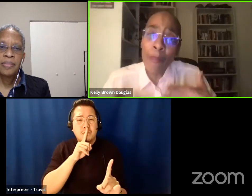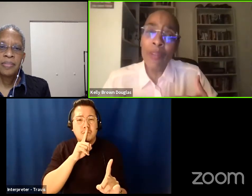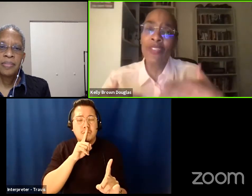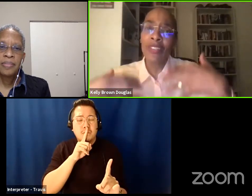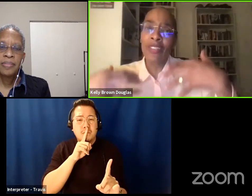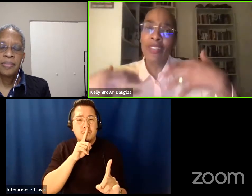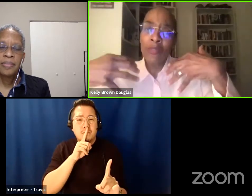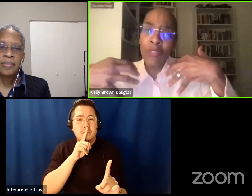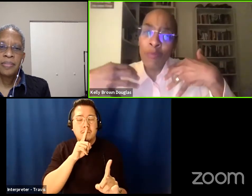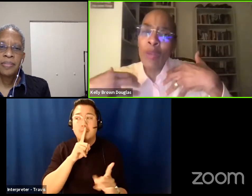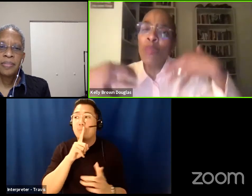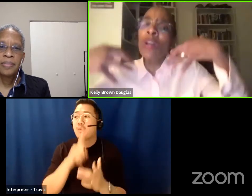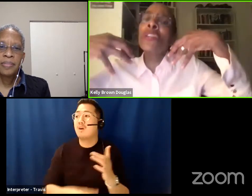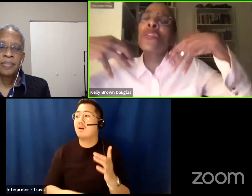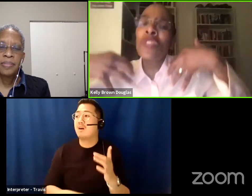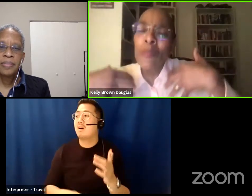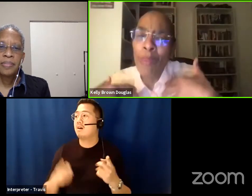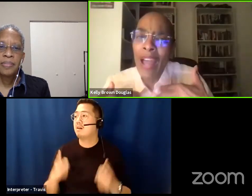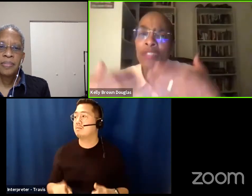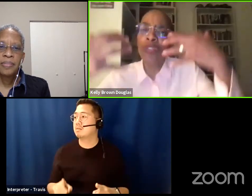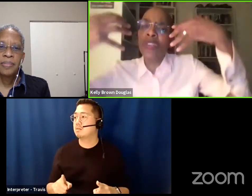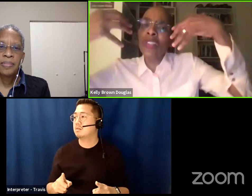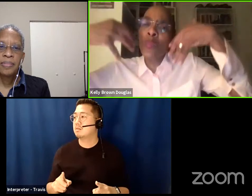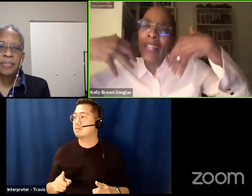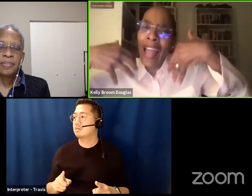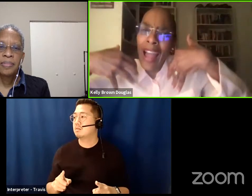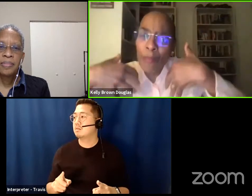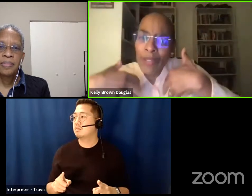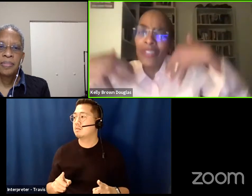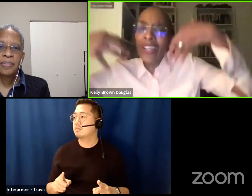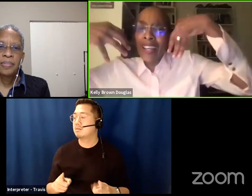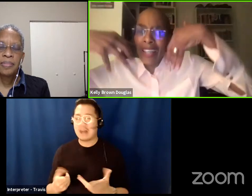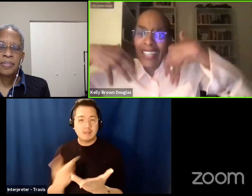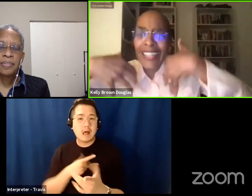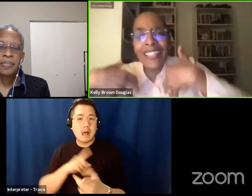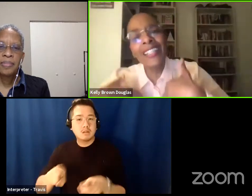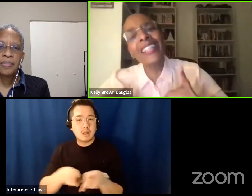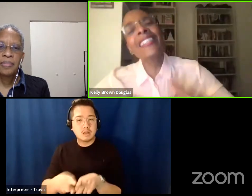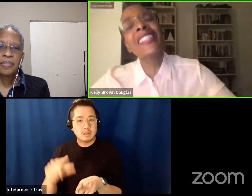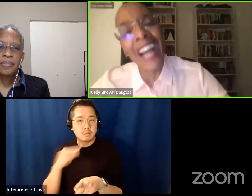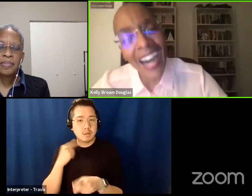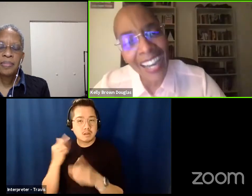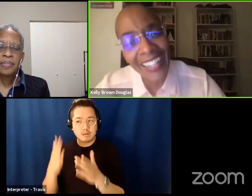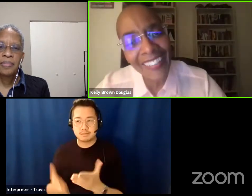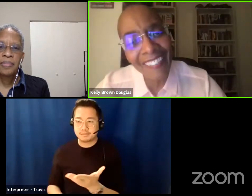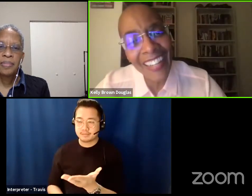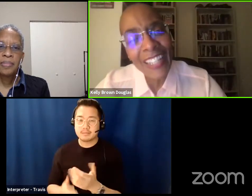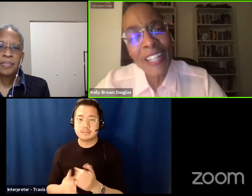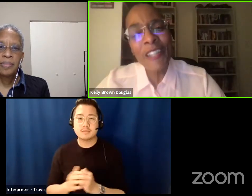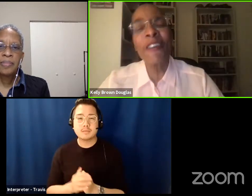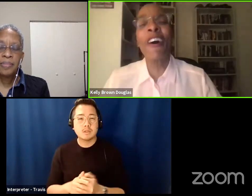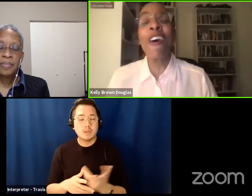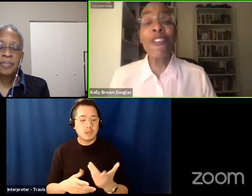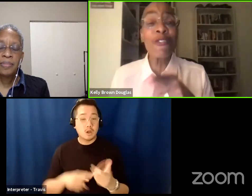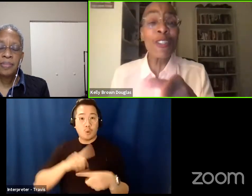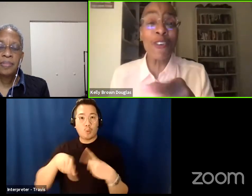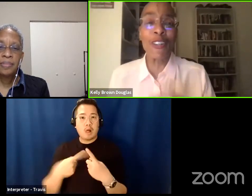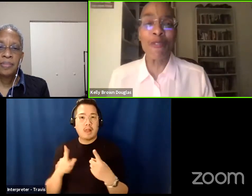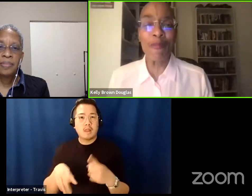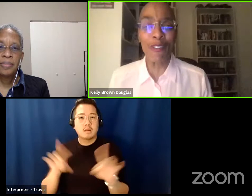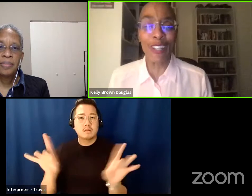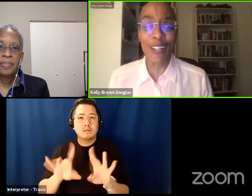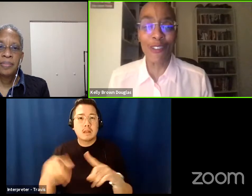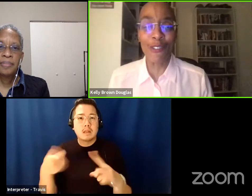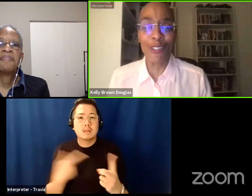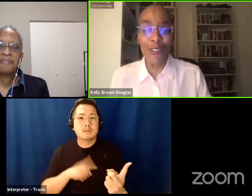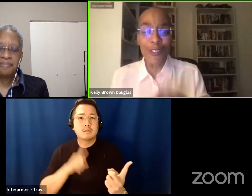What happens and what do you see pastorally? What happens inside, right? You know, Audre Lorde,